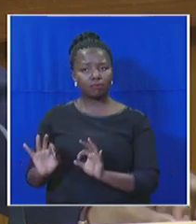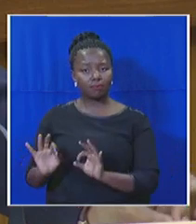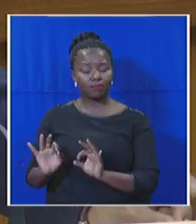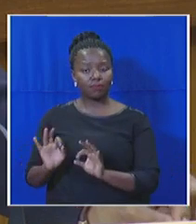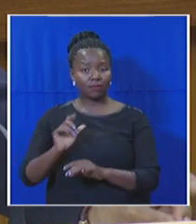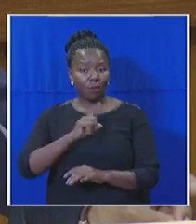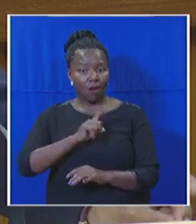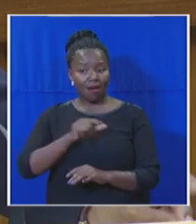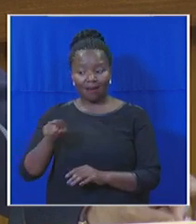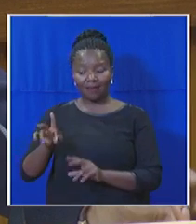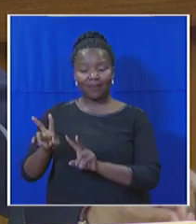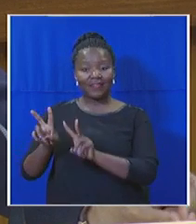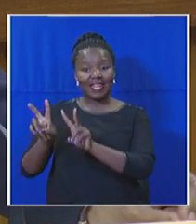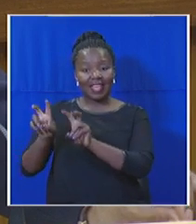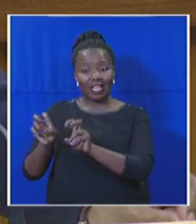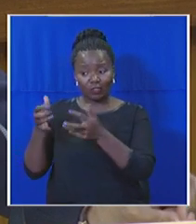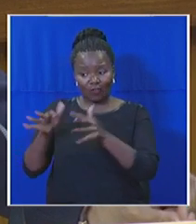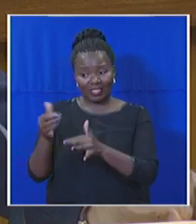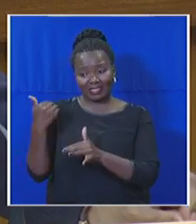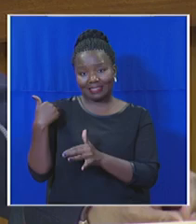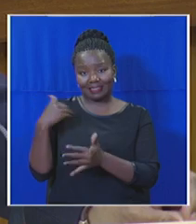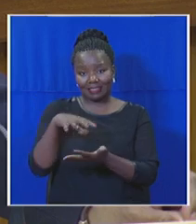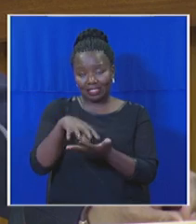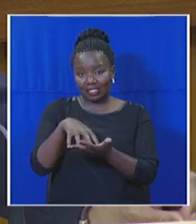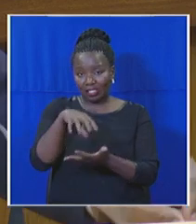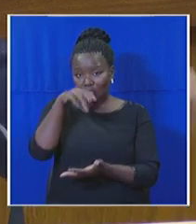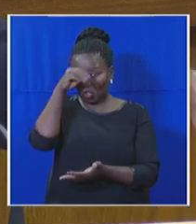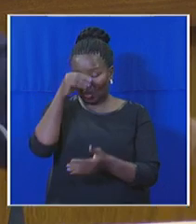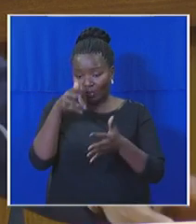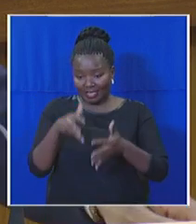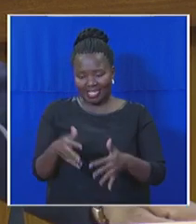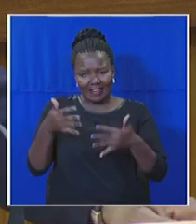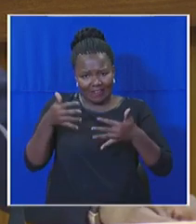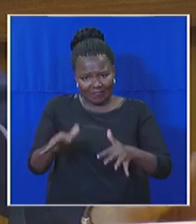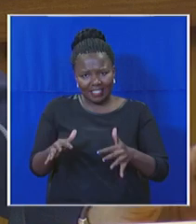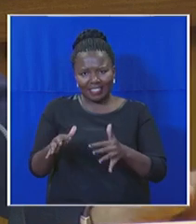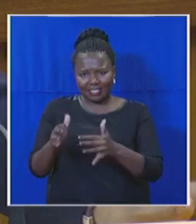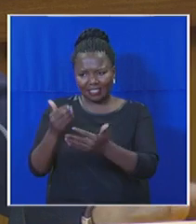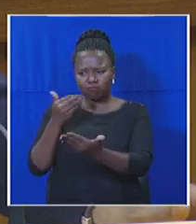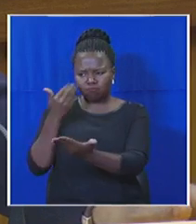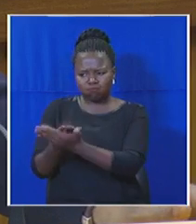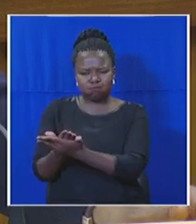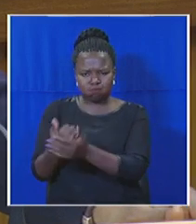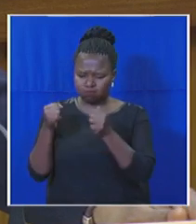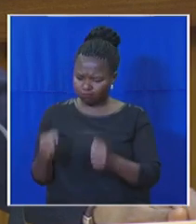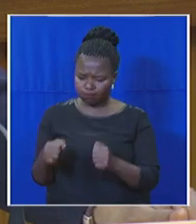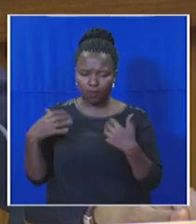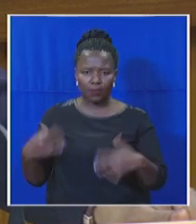that matter has been raised by the students very strongly, is one of the matters they've raised very